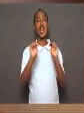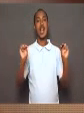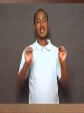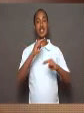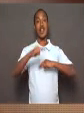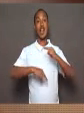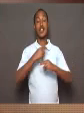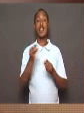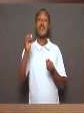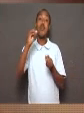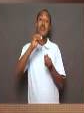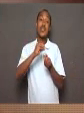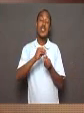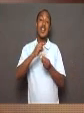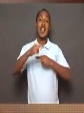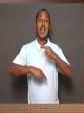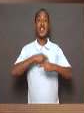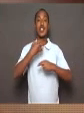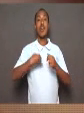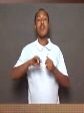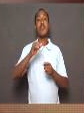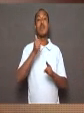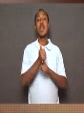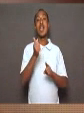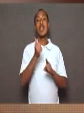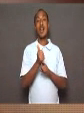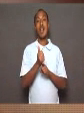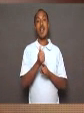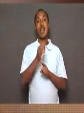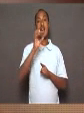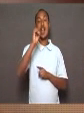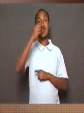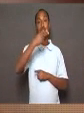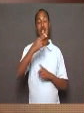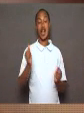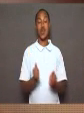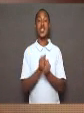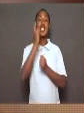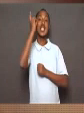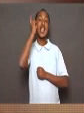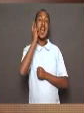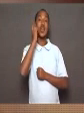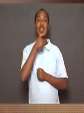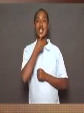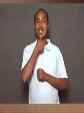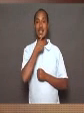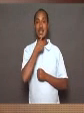Neutralization involves the reaction of metal hydroxides with dilute